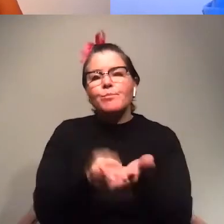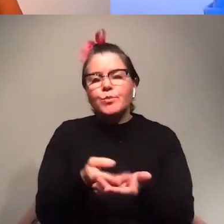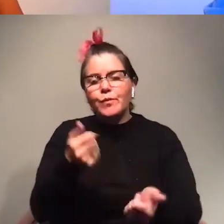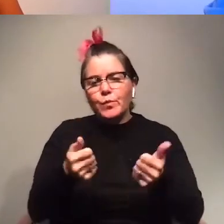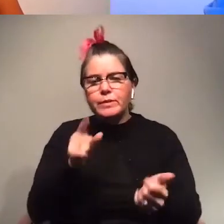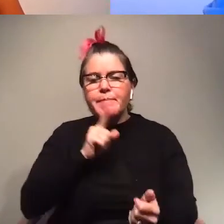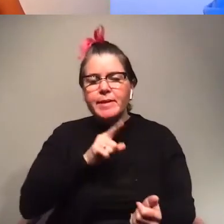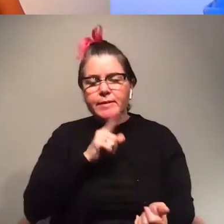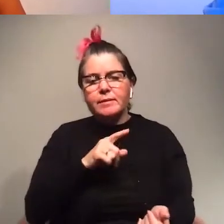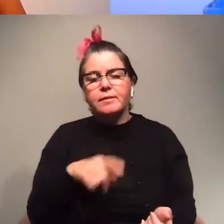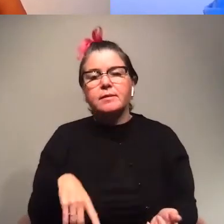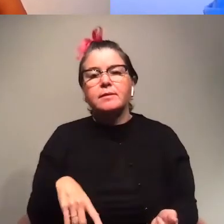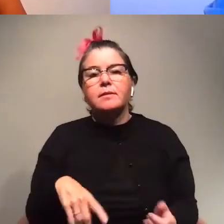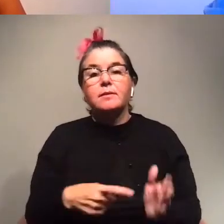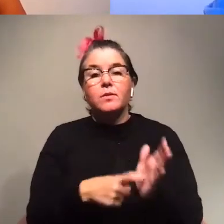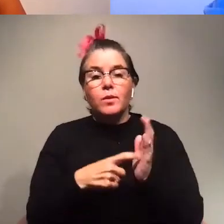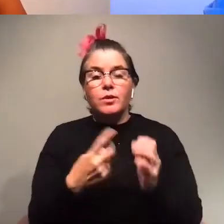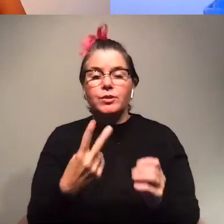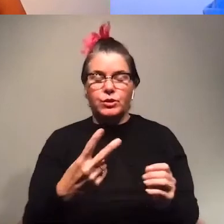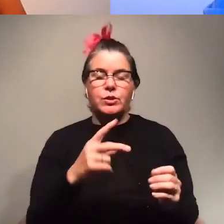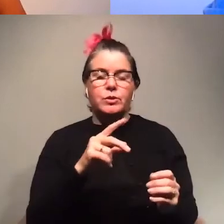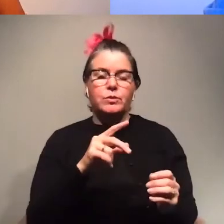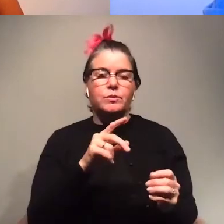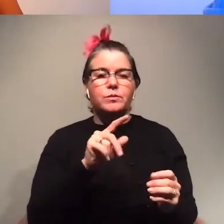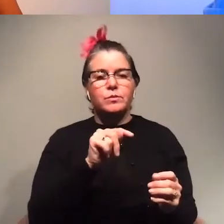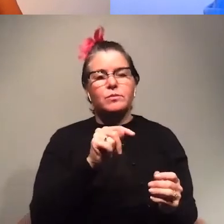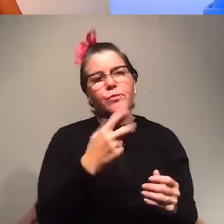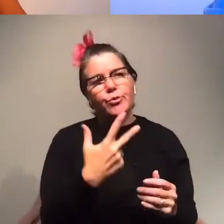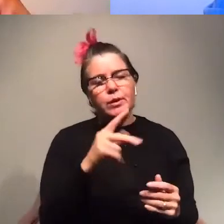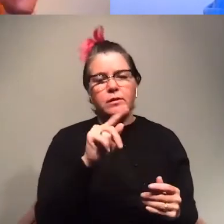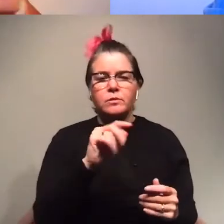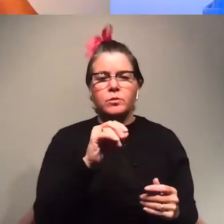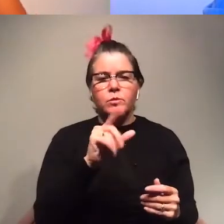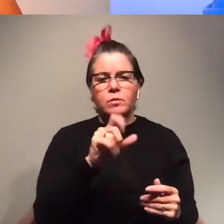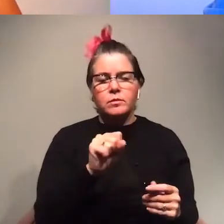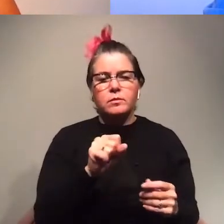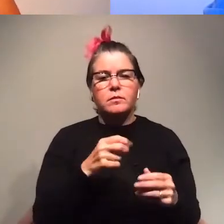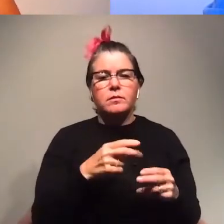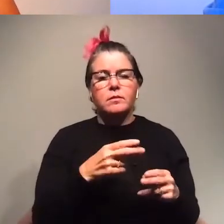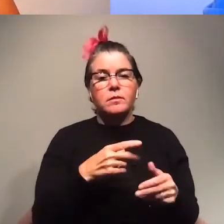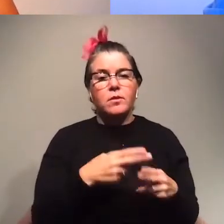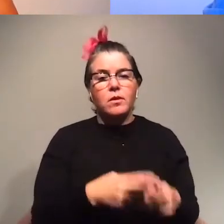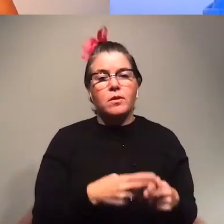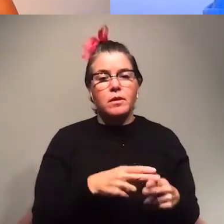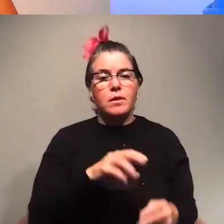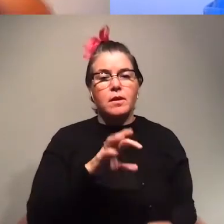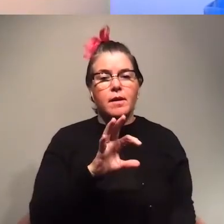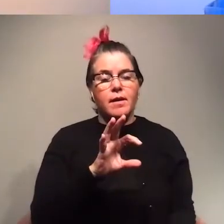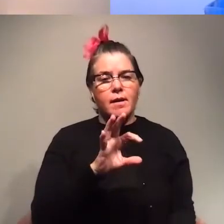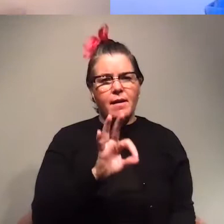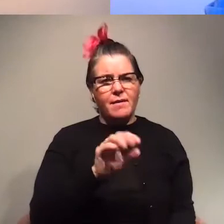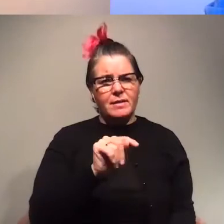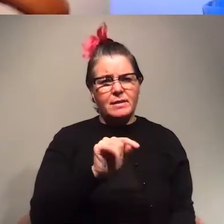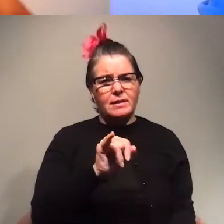that requires usually 2 different instruments or 3. It's called the FTIR. I think